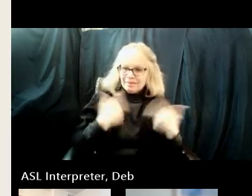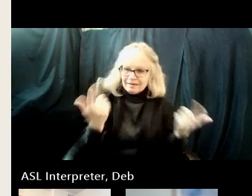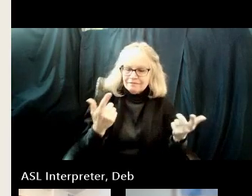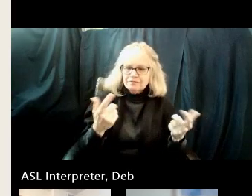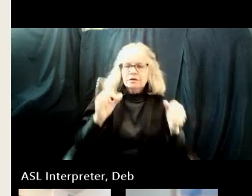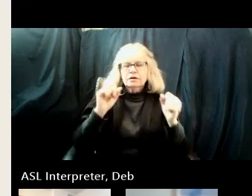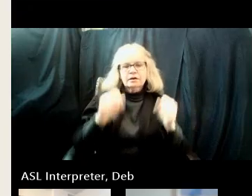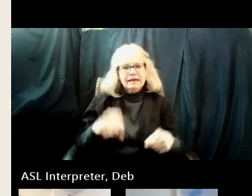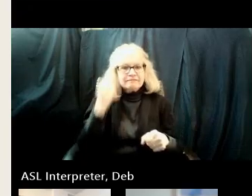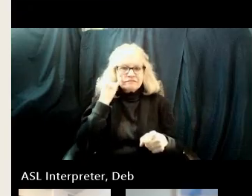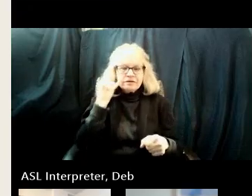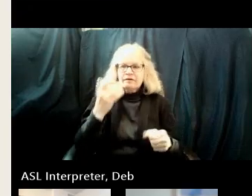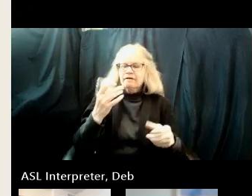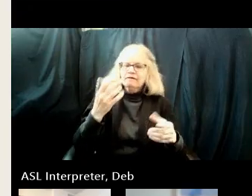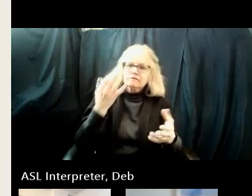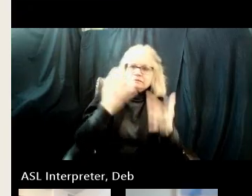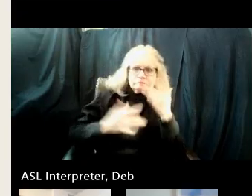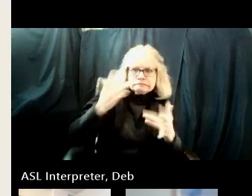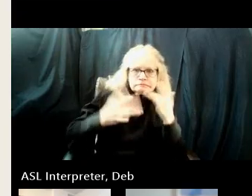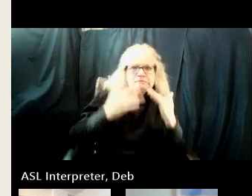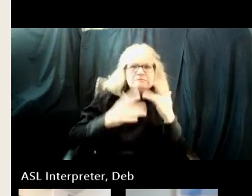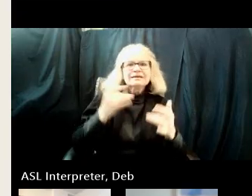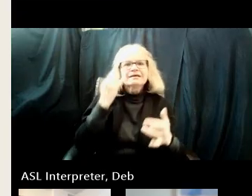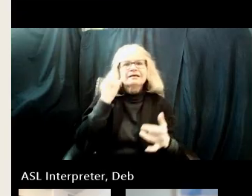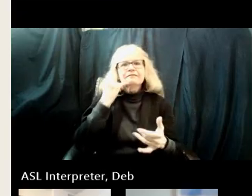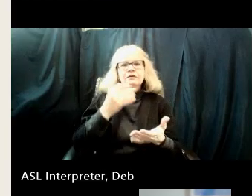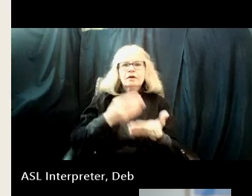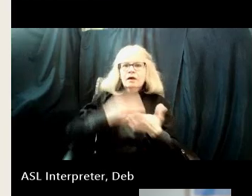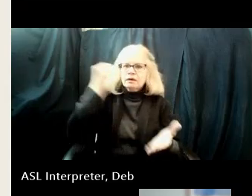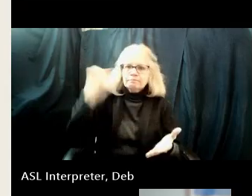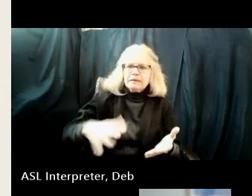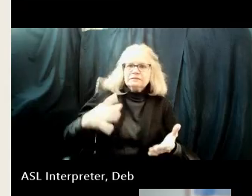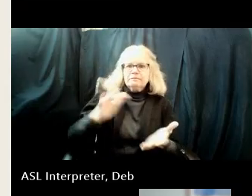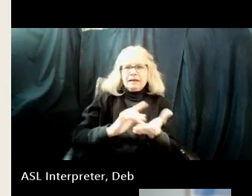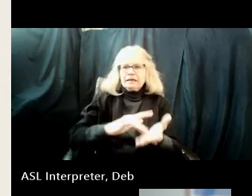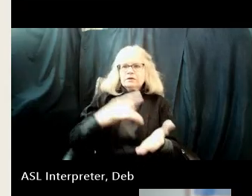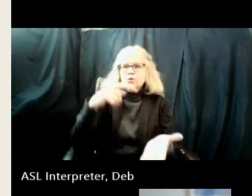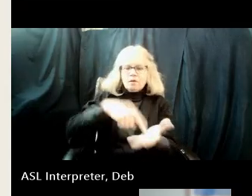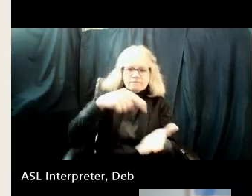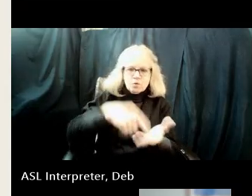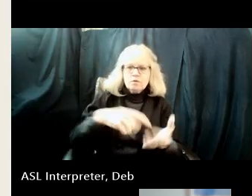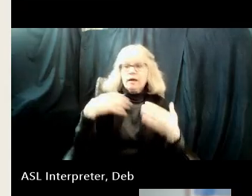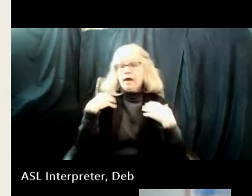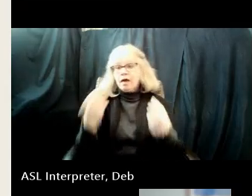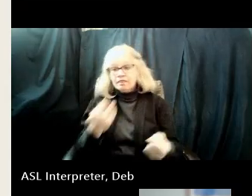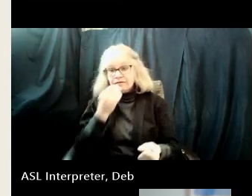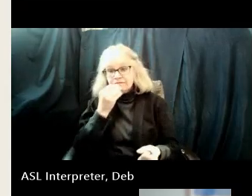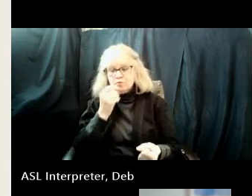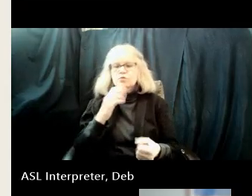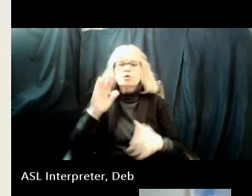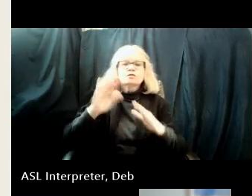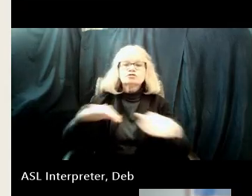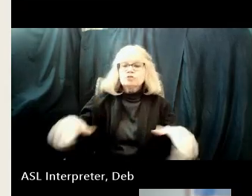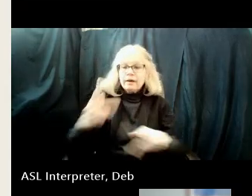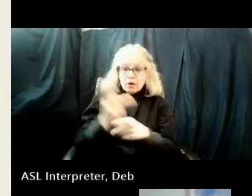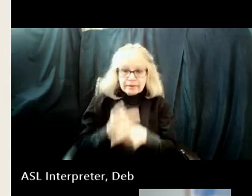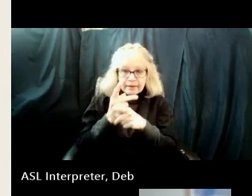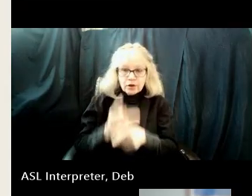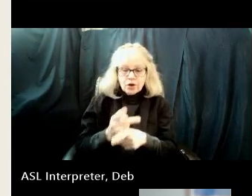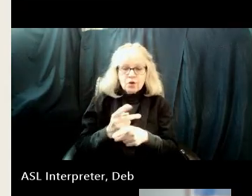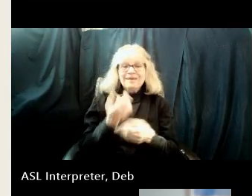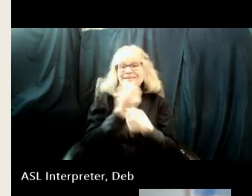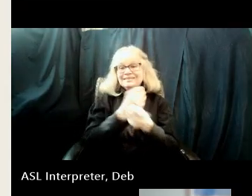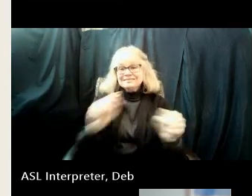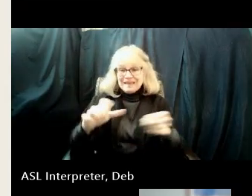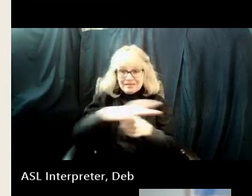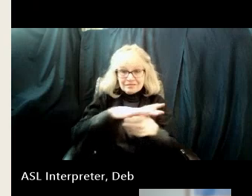shocks, their ability to afford expensive medication, healthy food, or child care, their access to safe neighborhoods